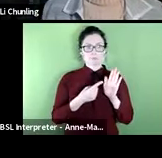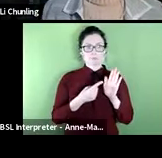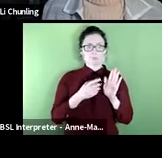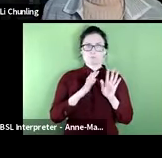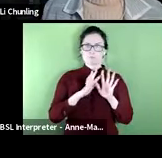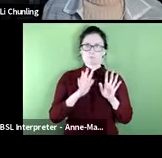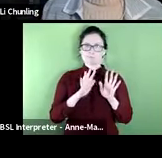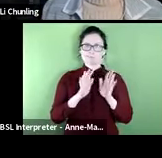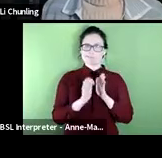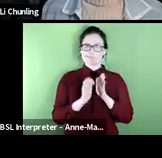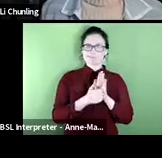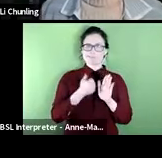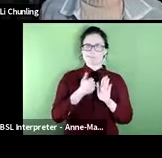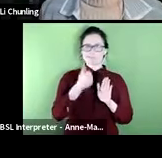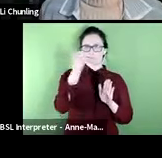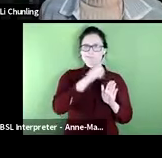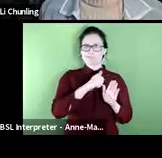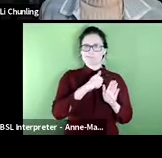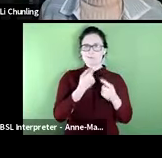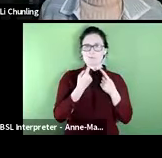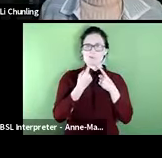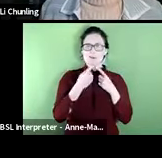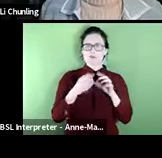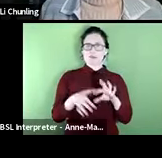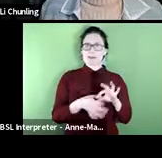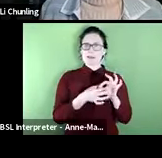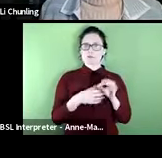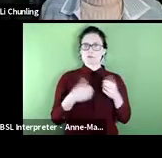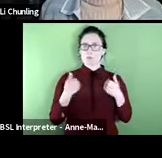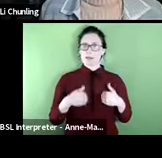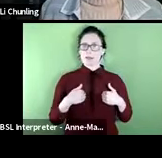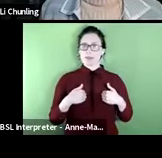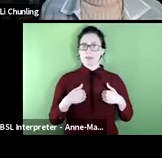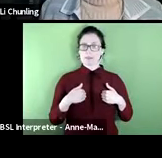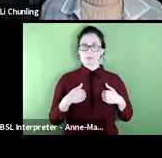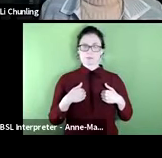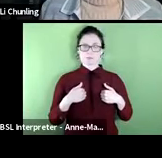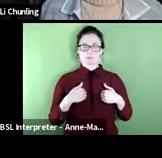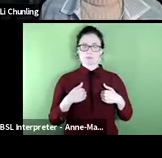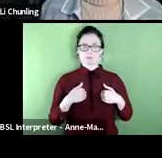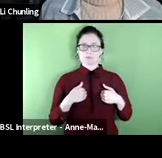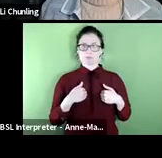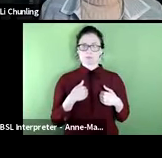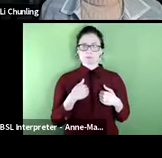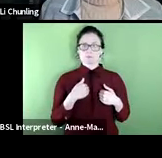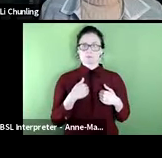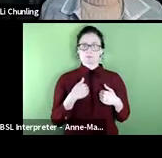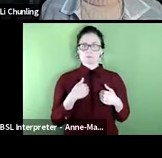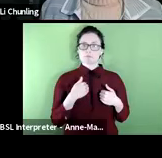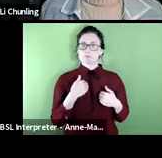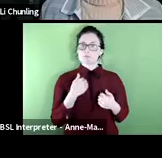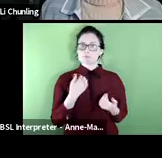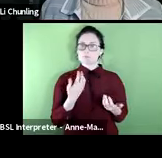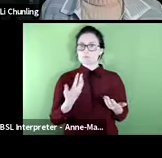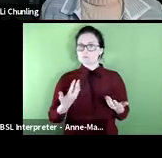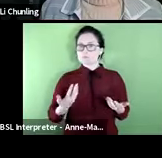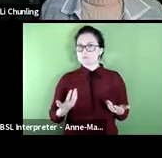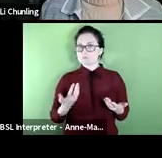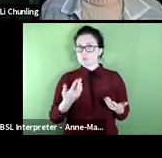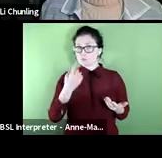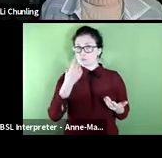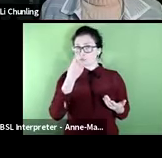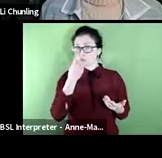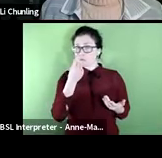non-sophisticated information on wealth. It's sufficient to see extreme gaps in